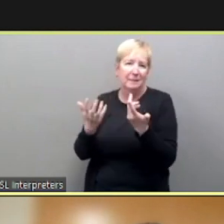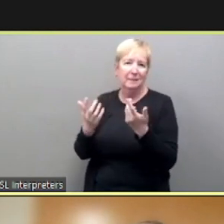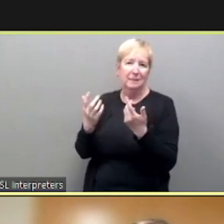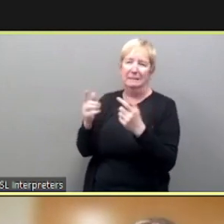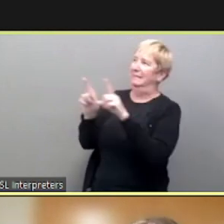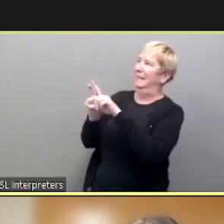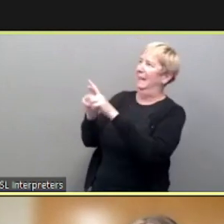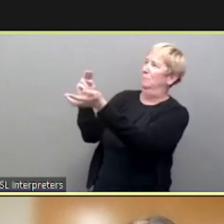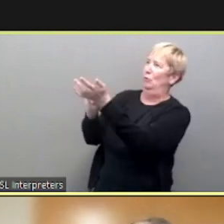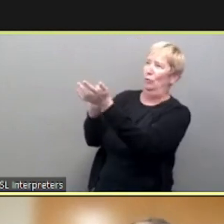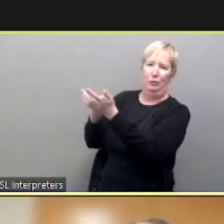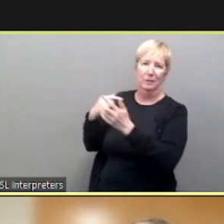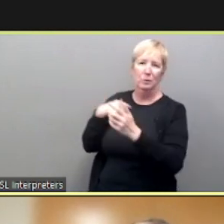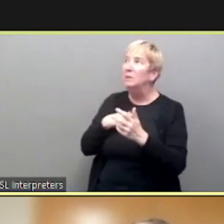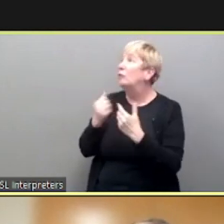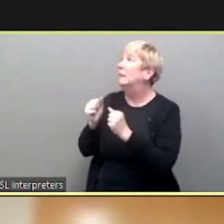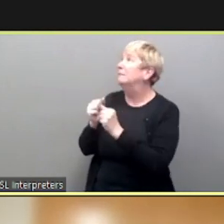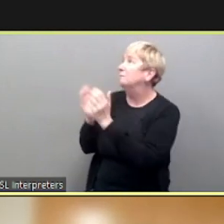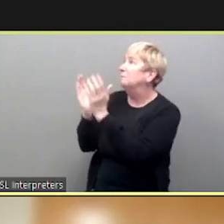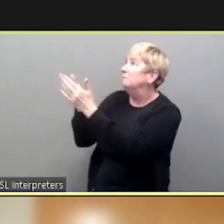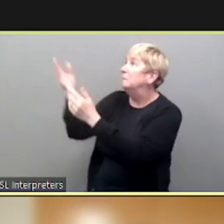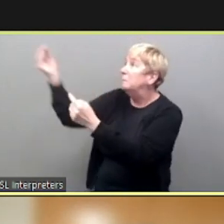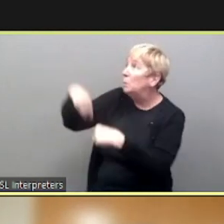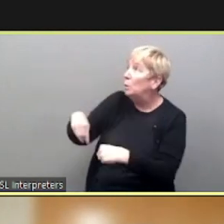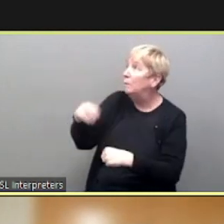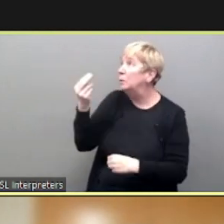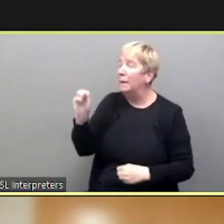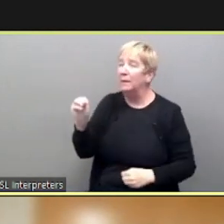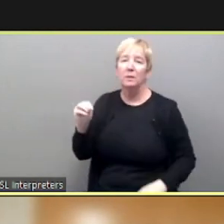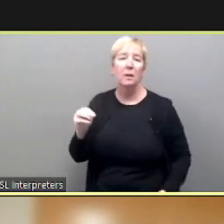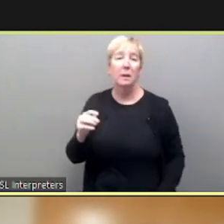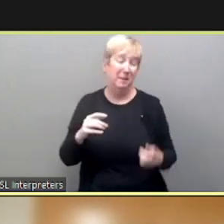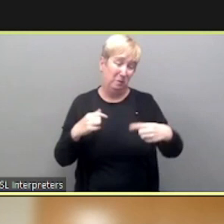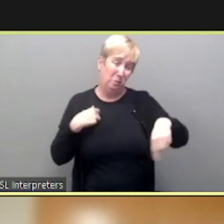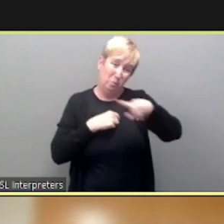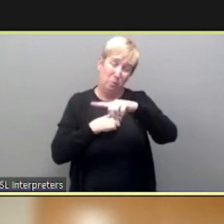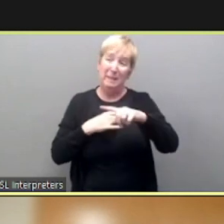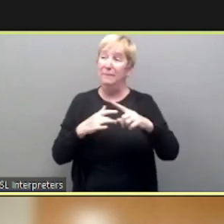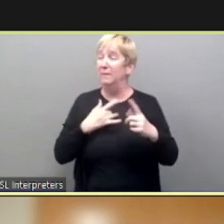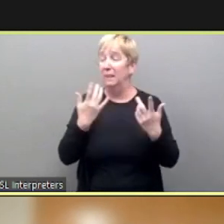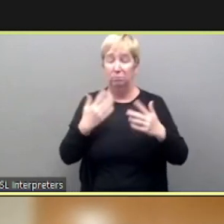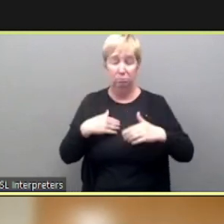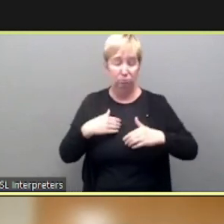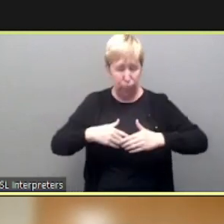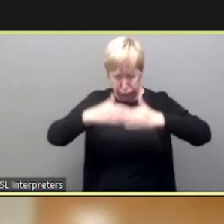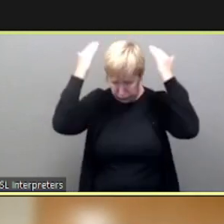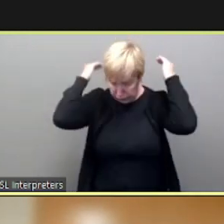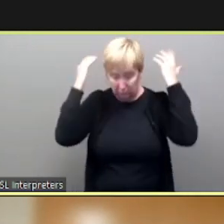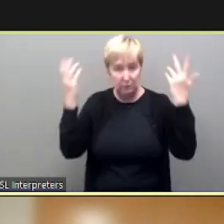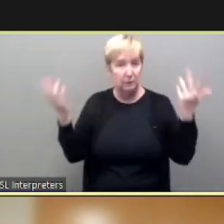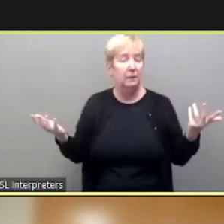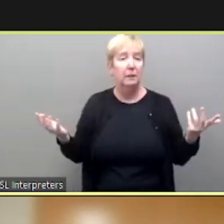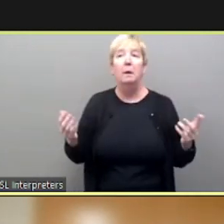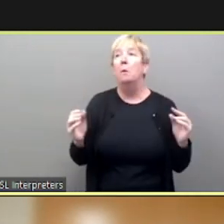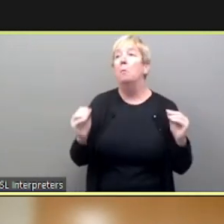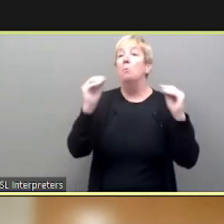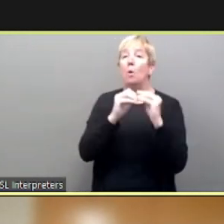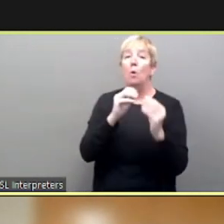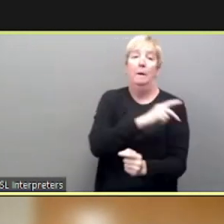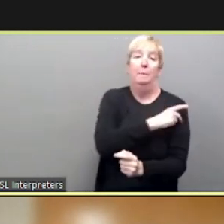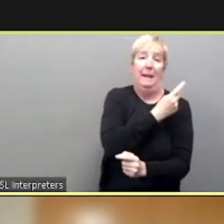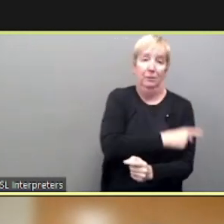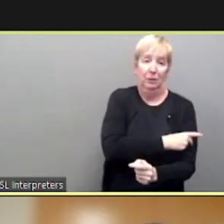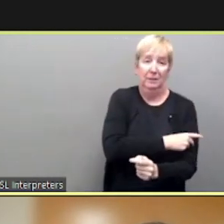Healthcare workers, especially nurses, are just getting crushed in this current environment. We have more patients to care for in less than